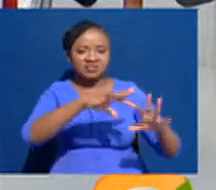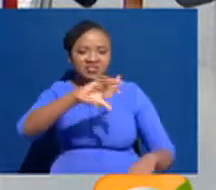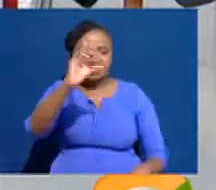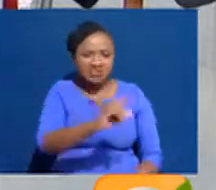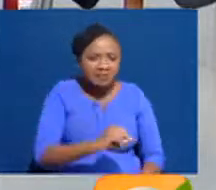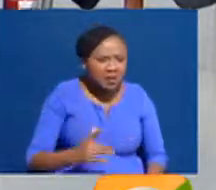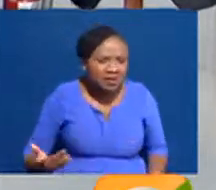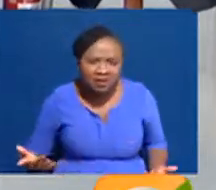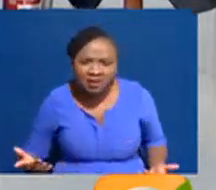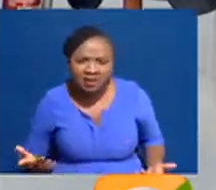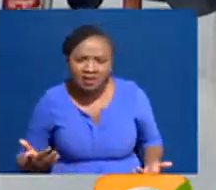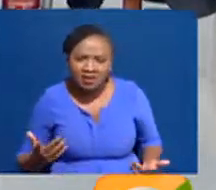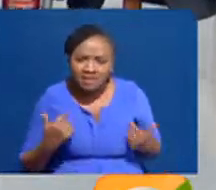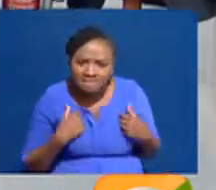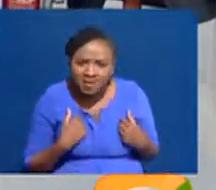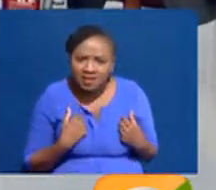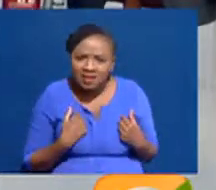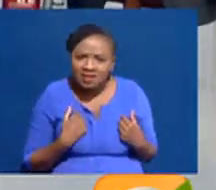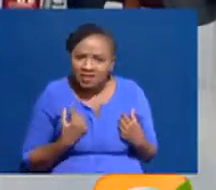in his opening remarks.